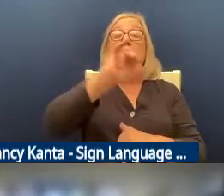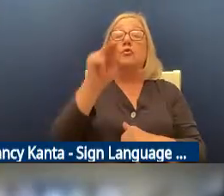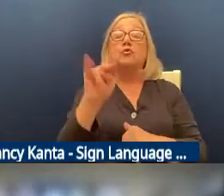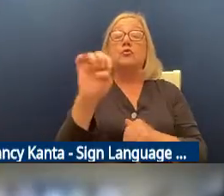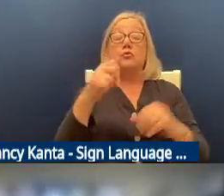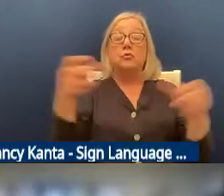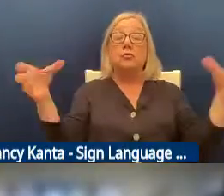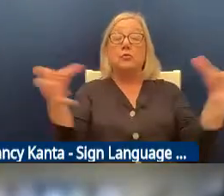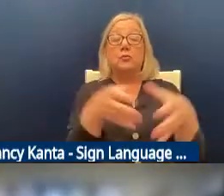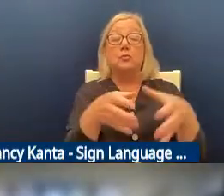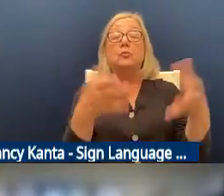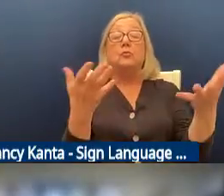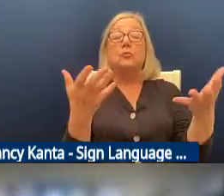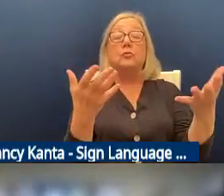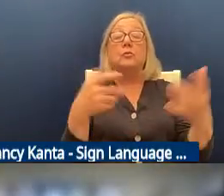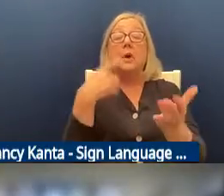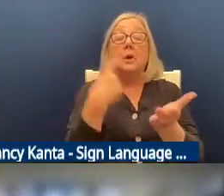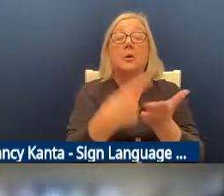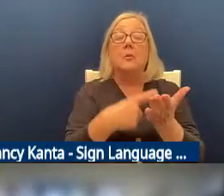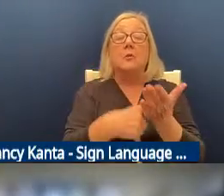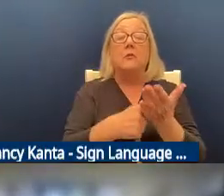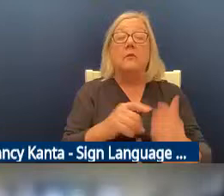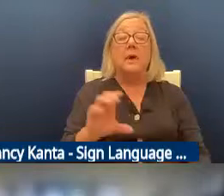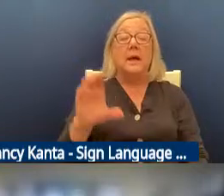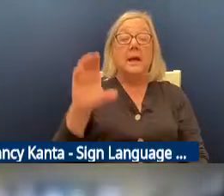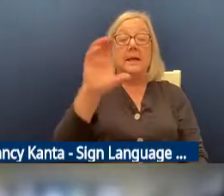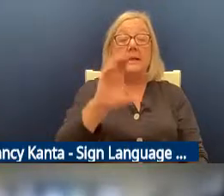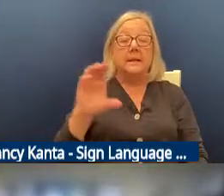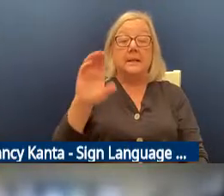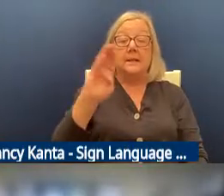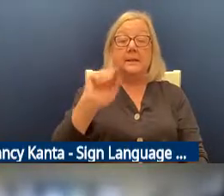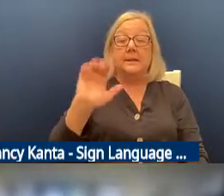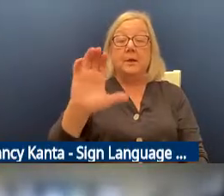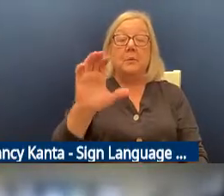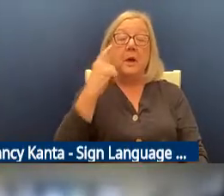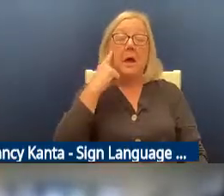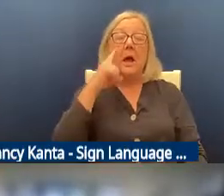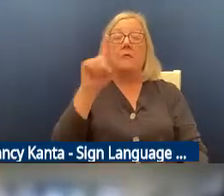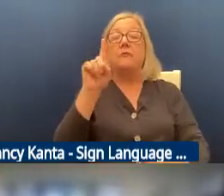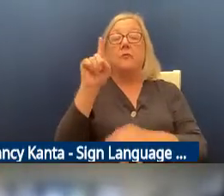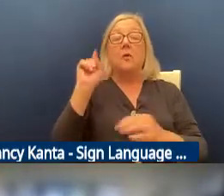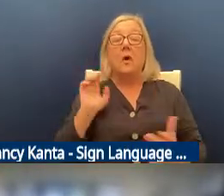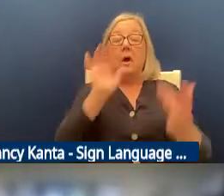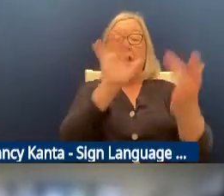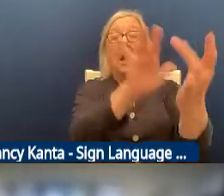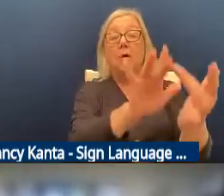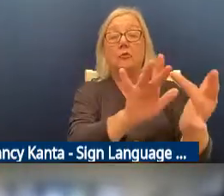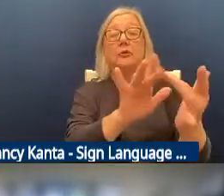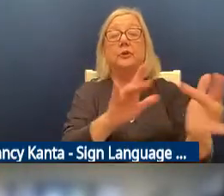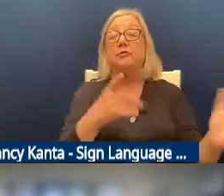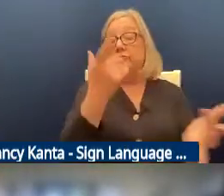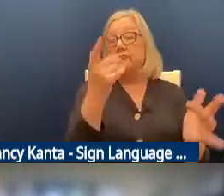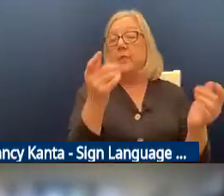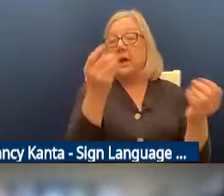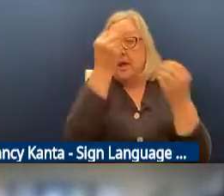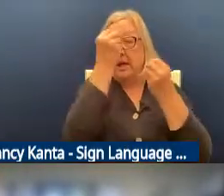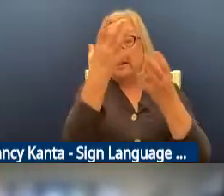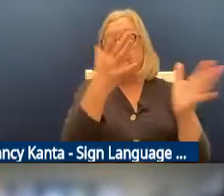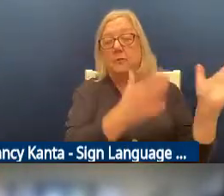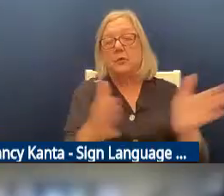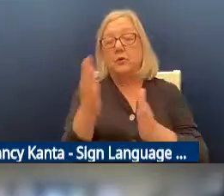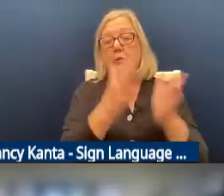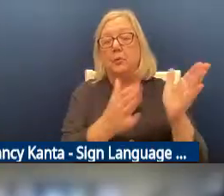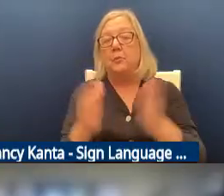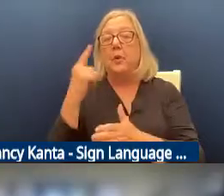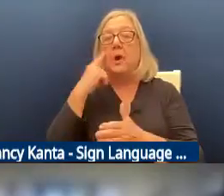discuss the CBAG final recommendations, workforce outreach, and information to prepare for the summer